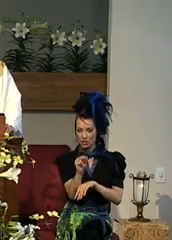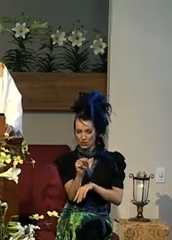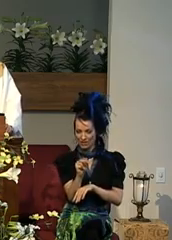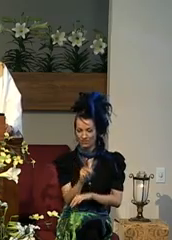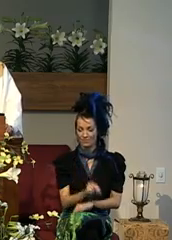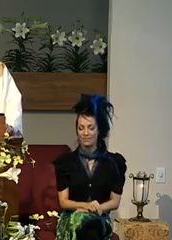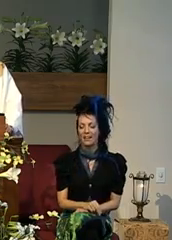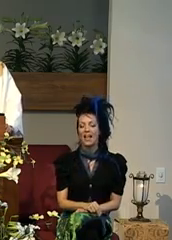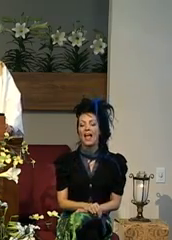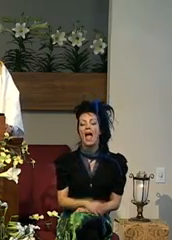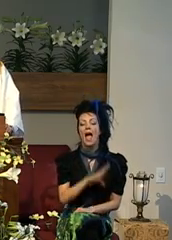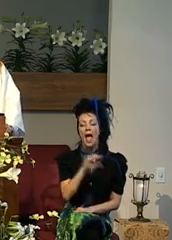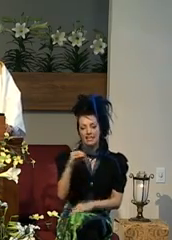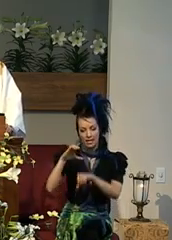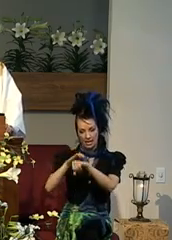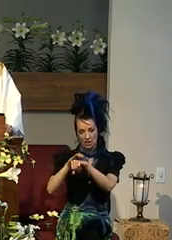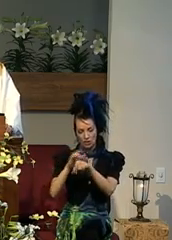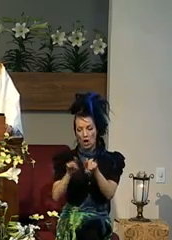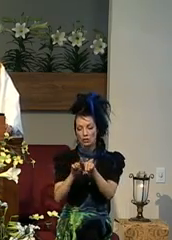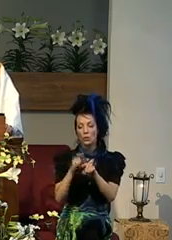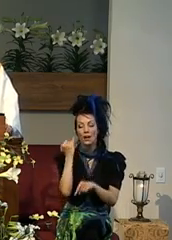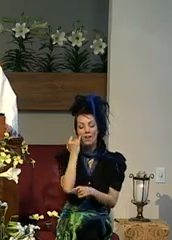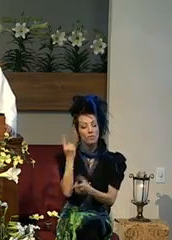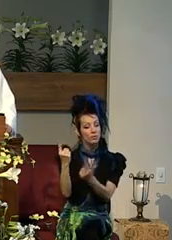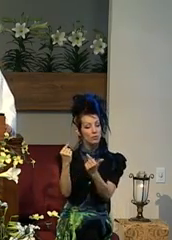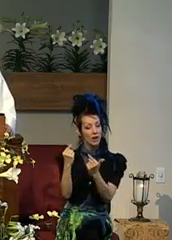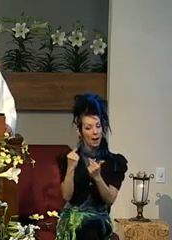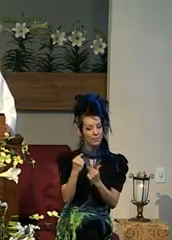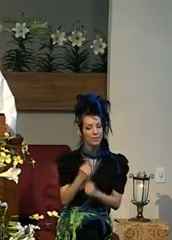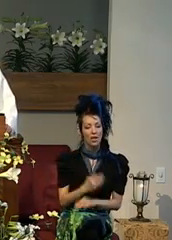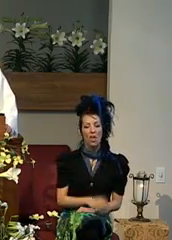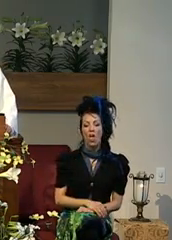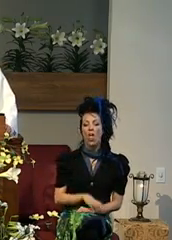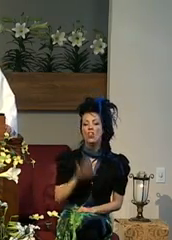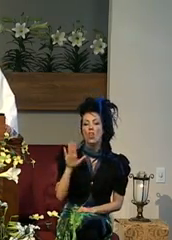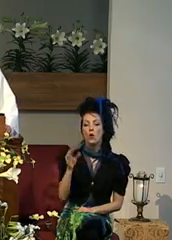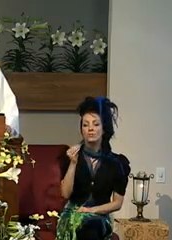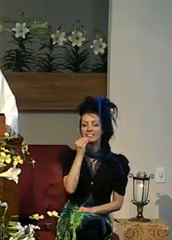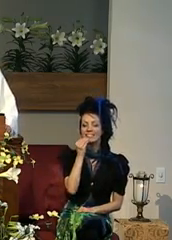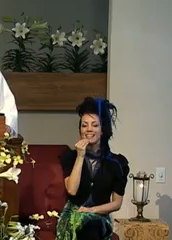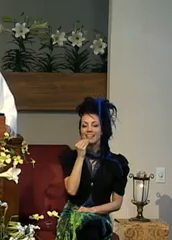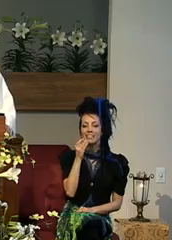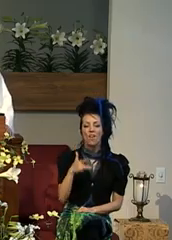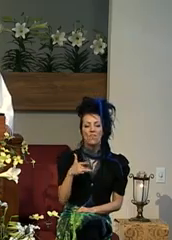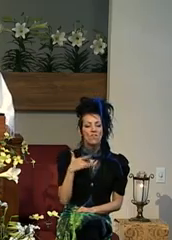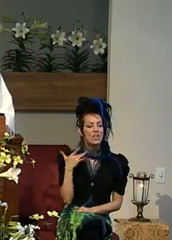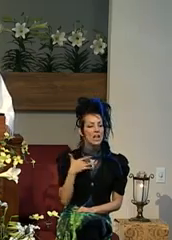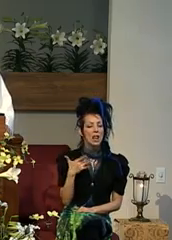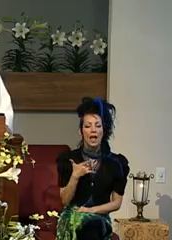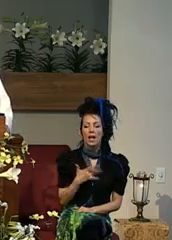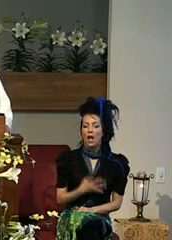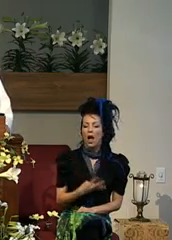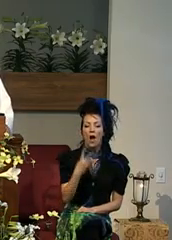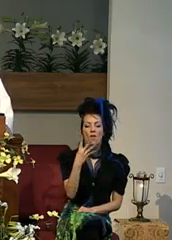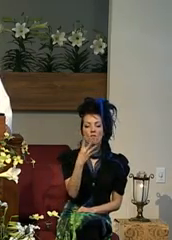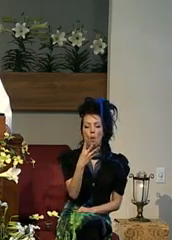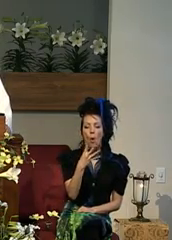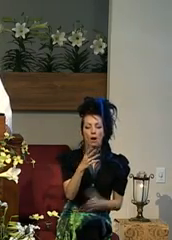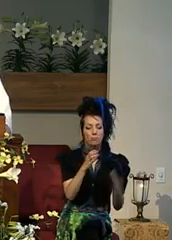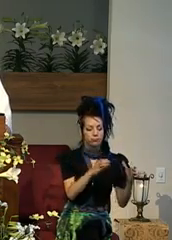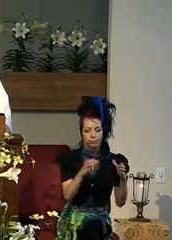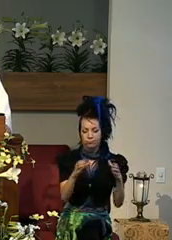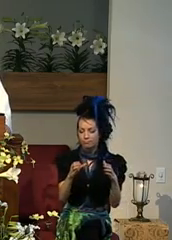although if you have attended, those snacks feel like a full four-course dinner to me.